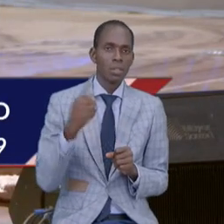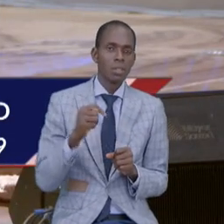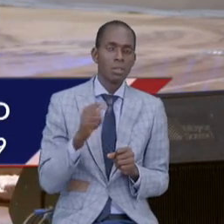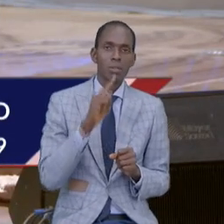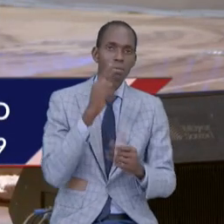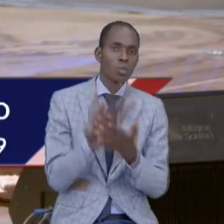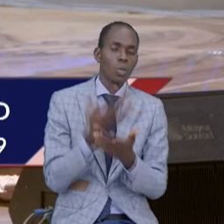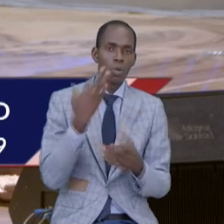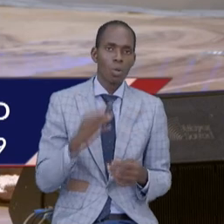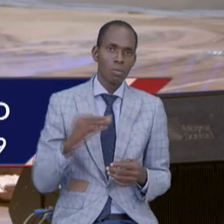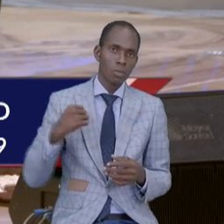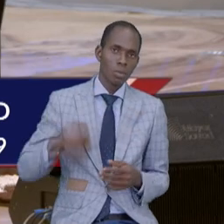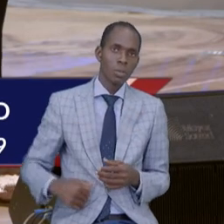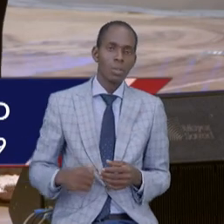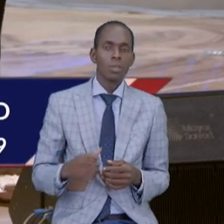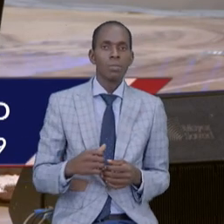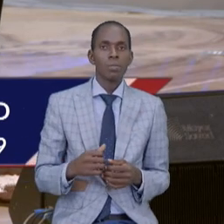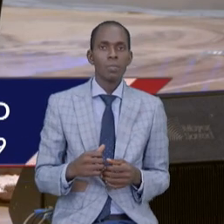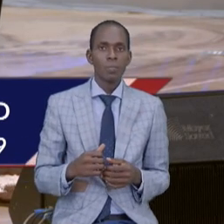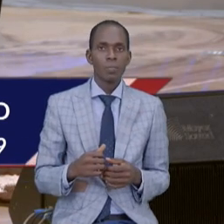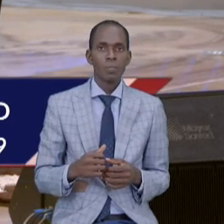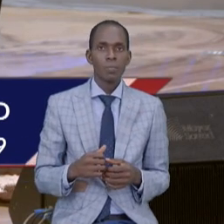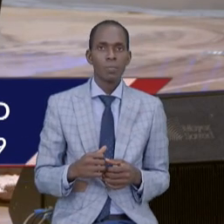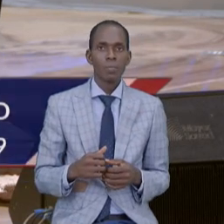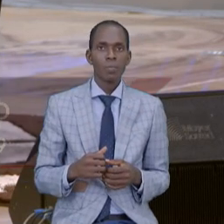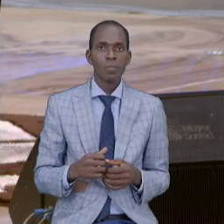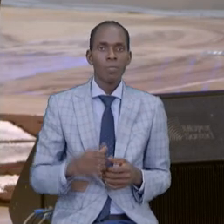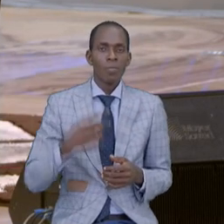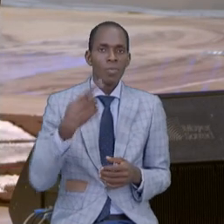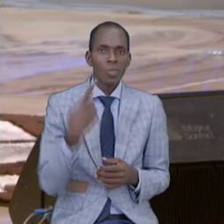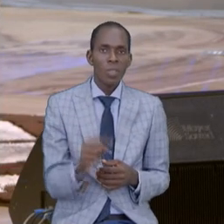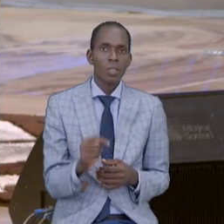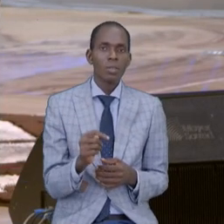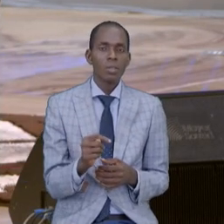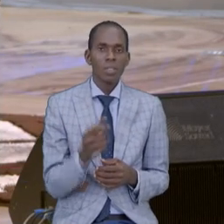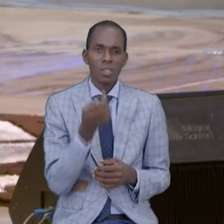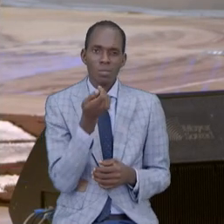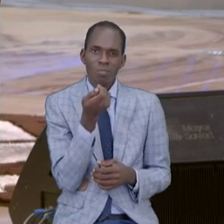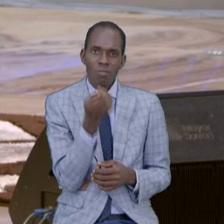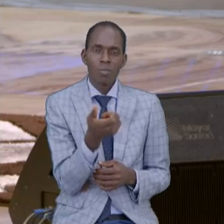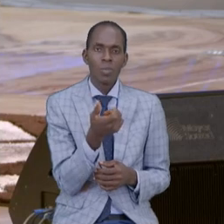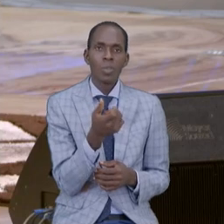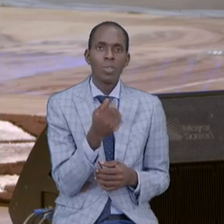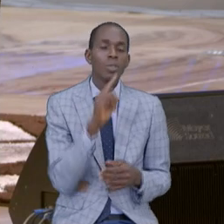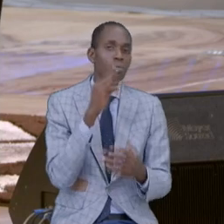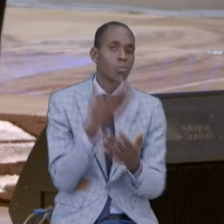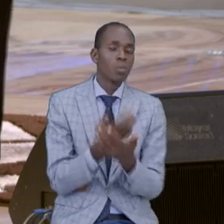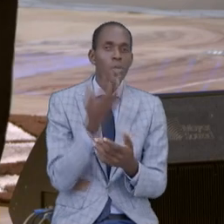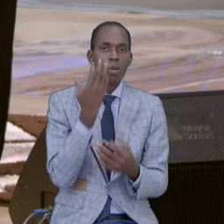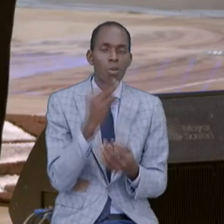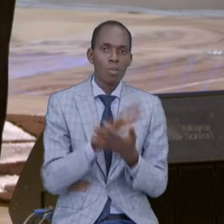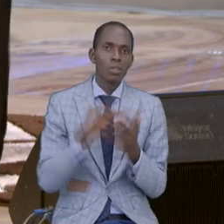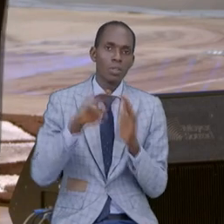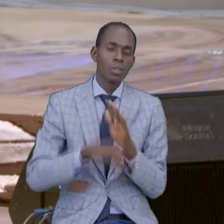of the righteousness of faith. A seal, a token of the righteousness of